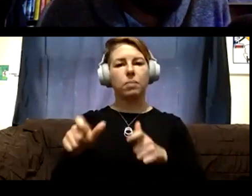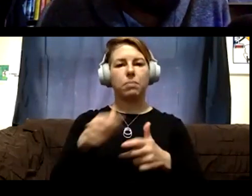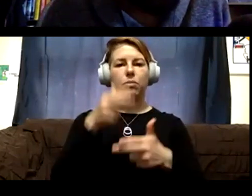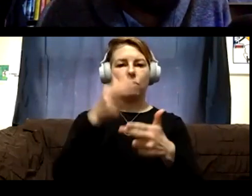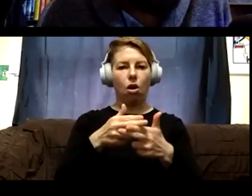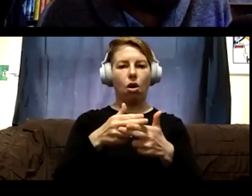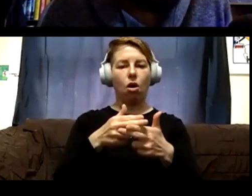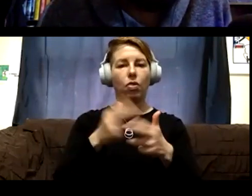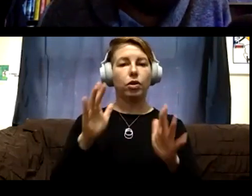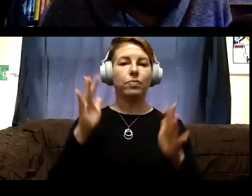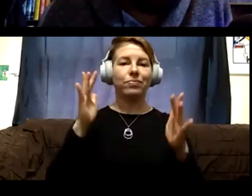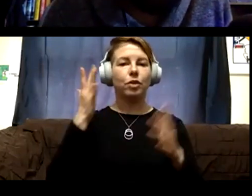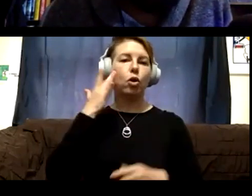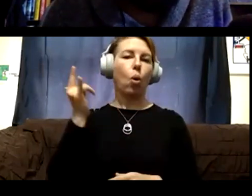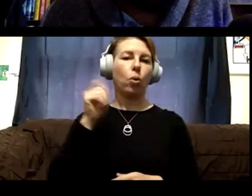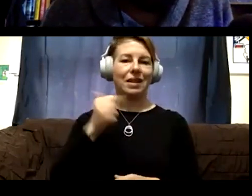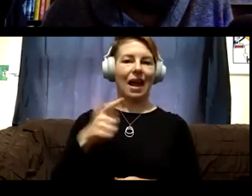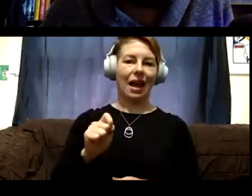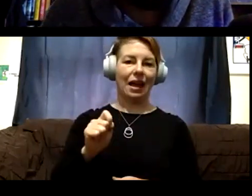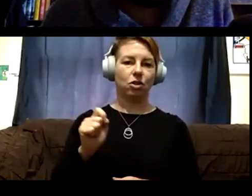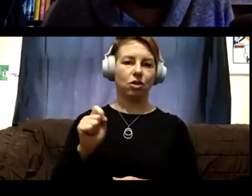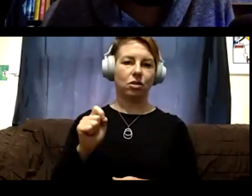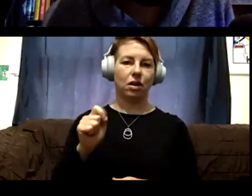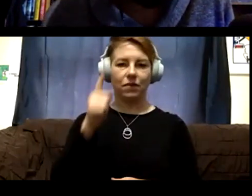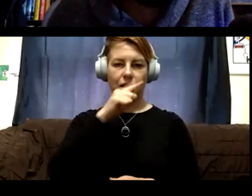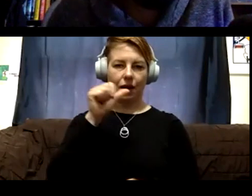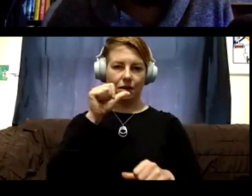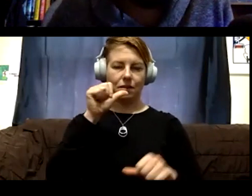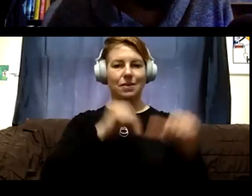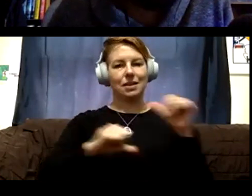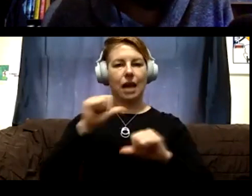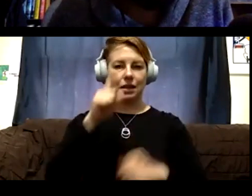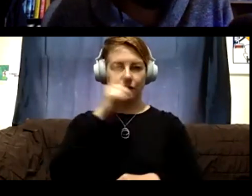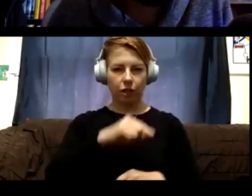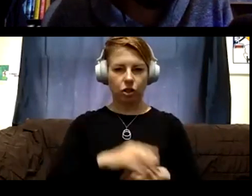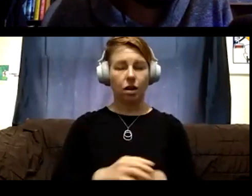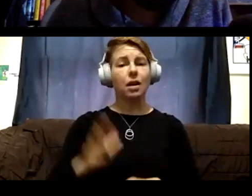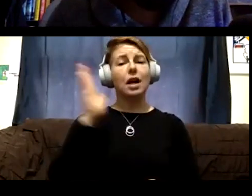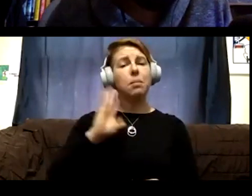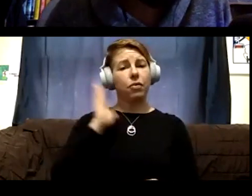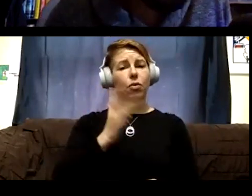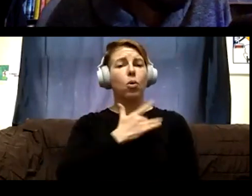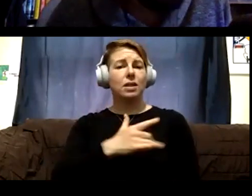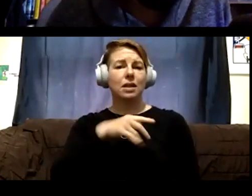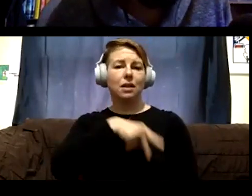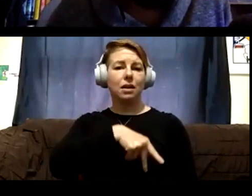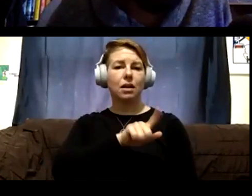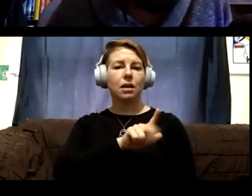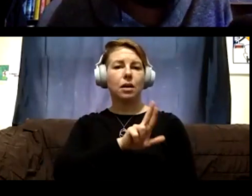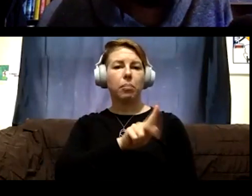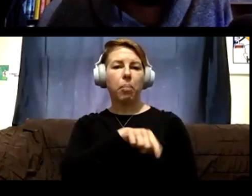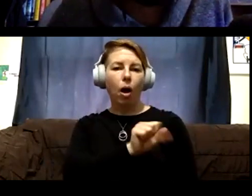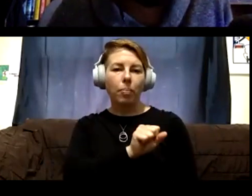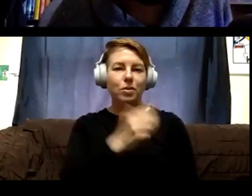fiction. Before, these sorts of stories would appear in pulps, the children of the dime novels and